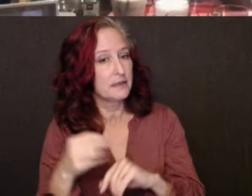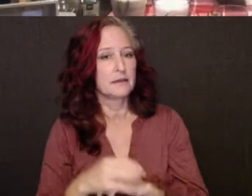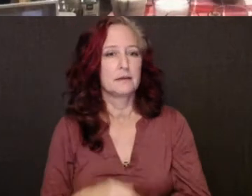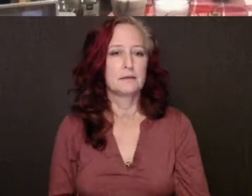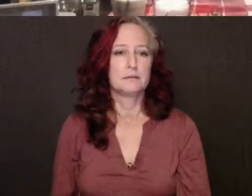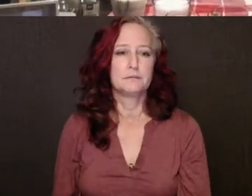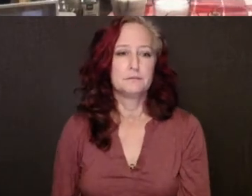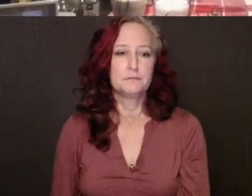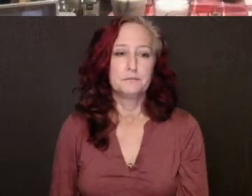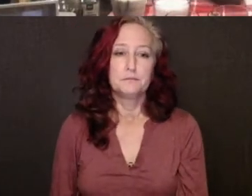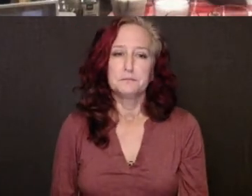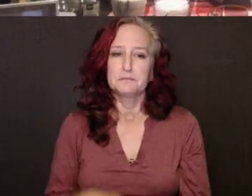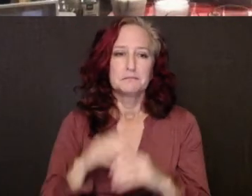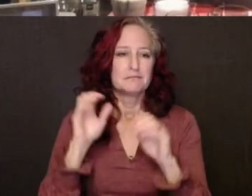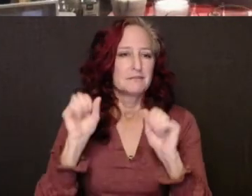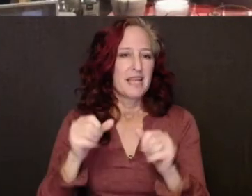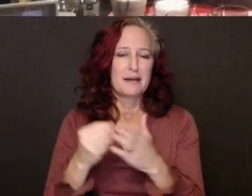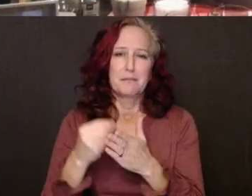jar of it. Oh.